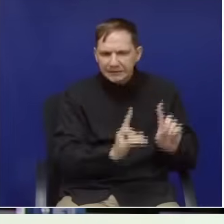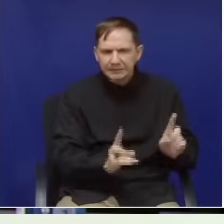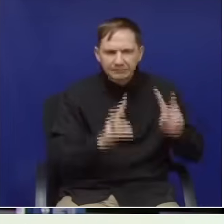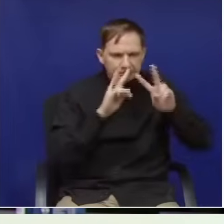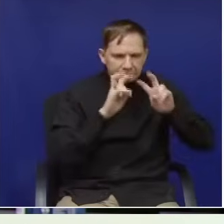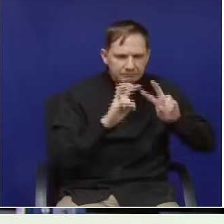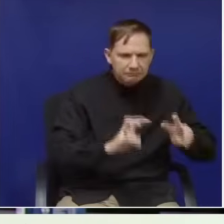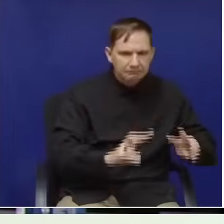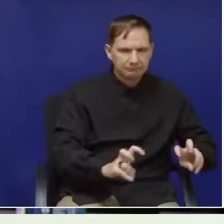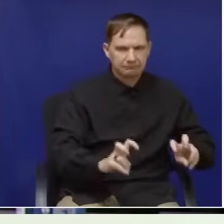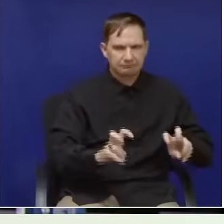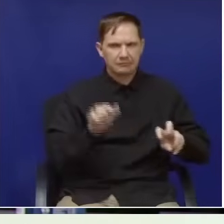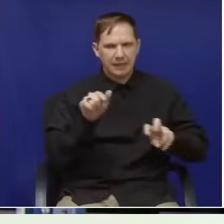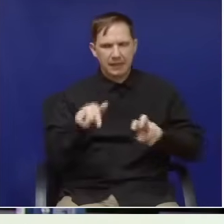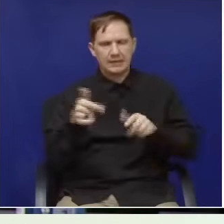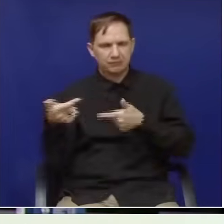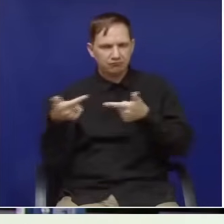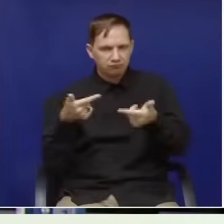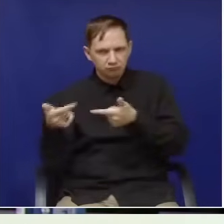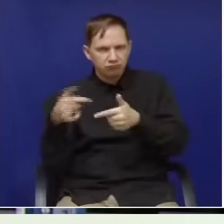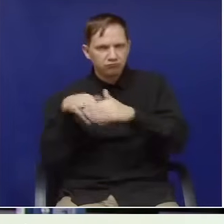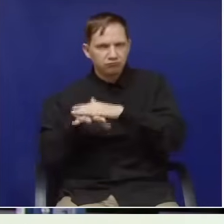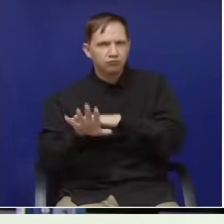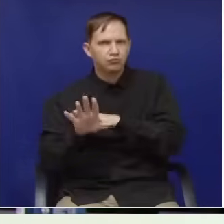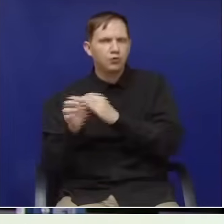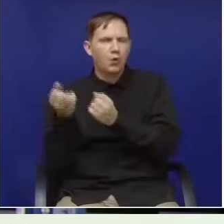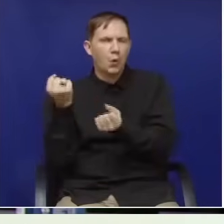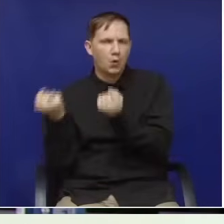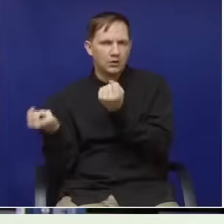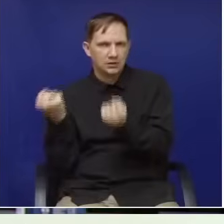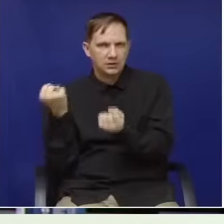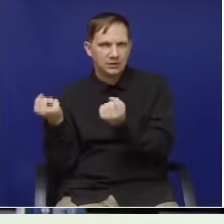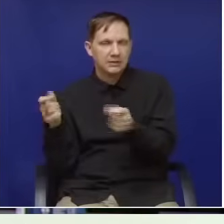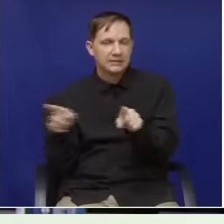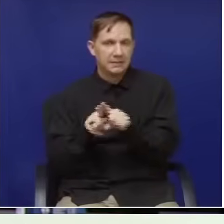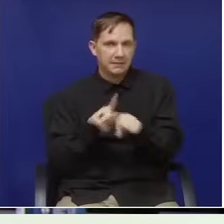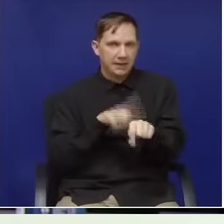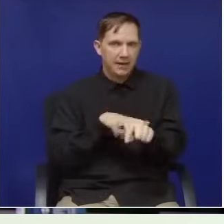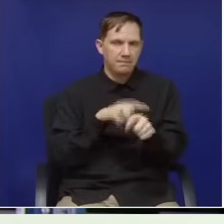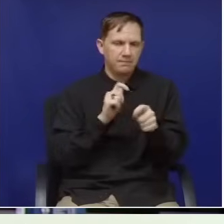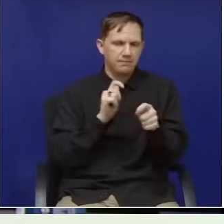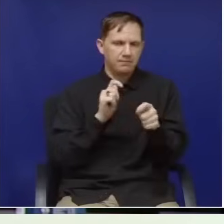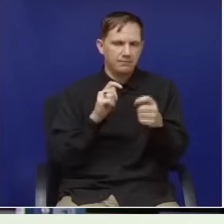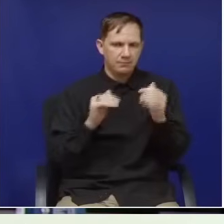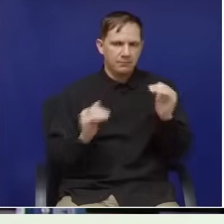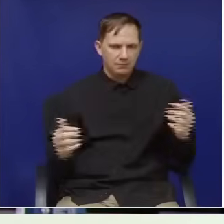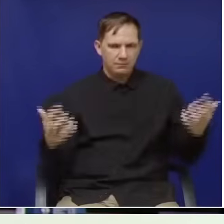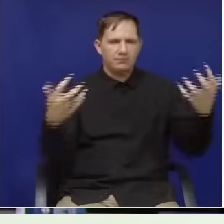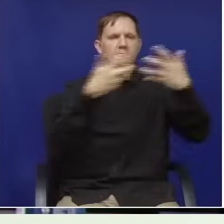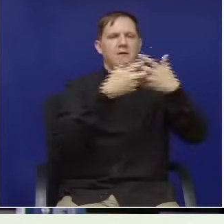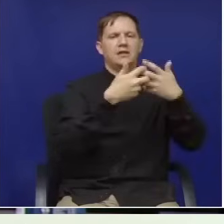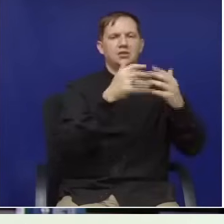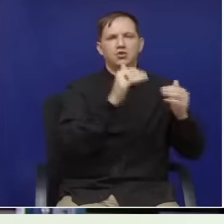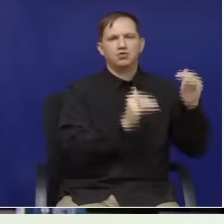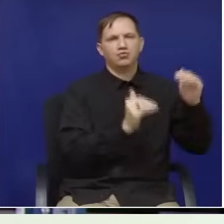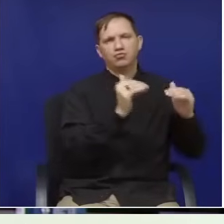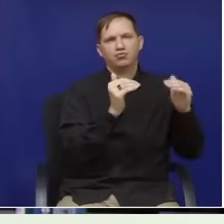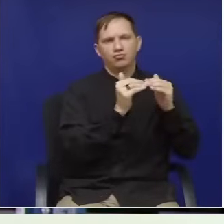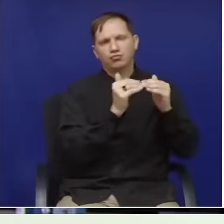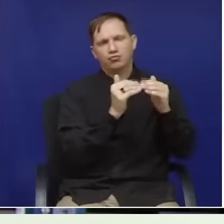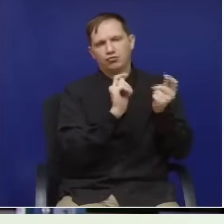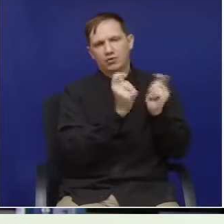investigative, and litigation environment, while balancing transformation objectives with operational security